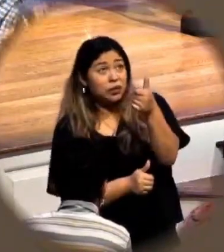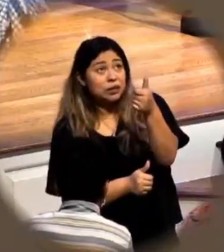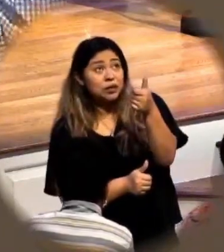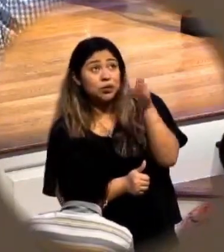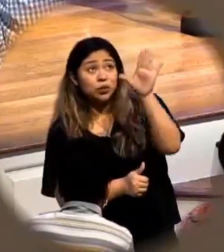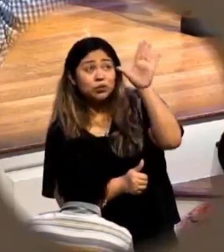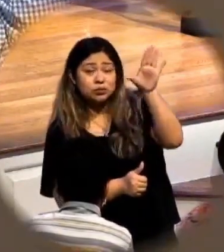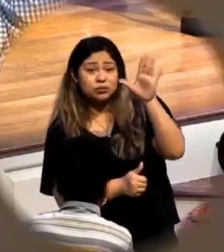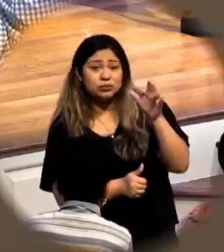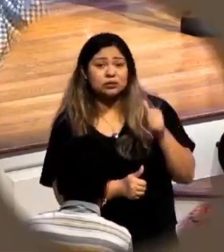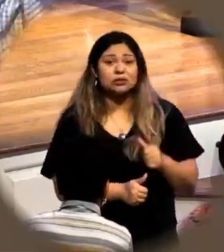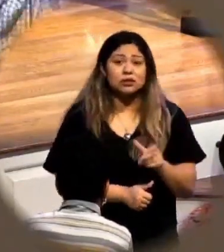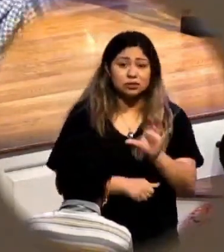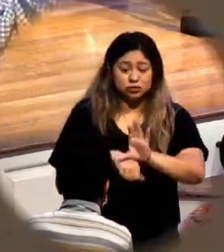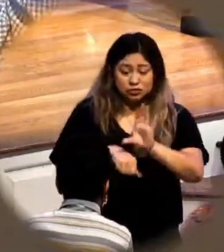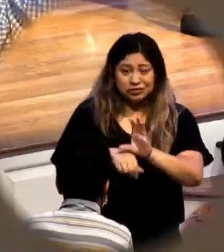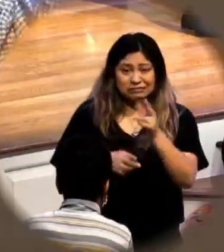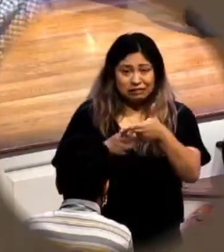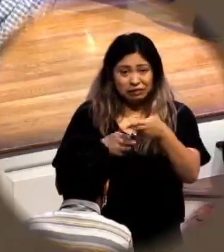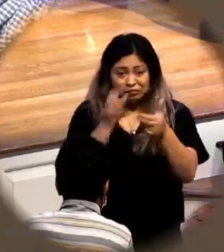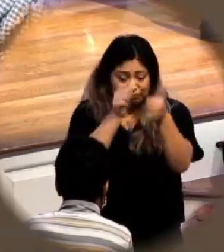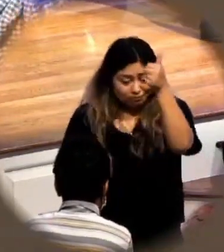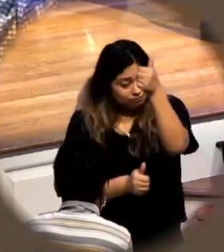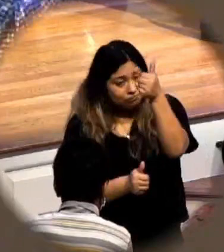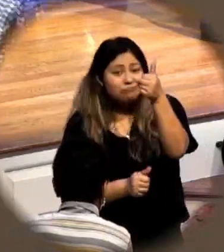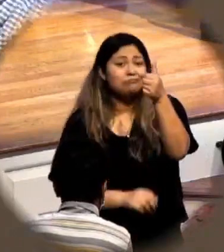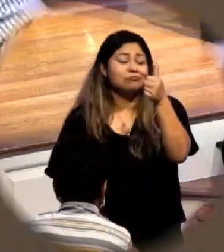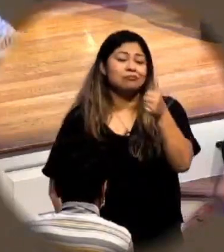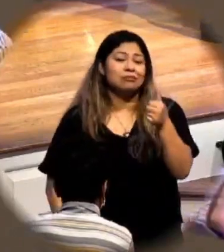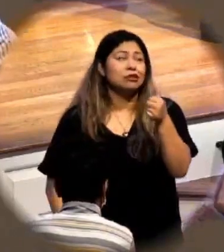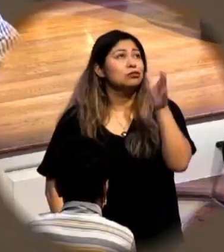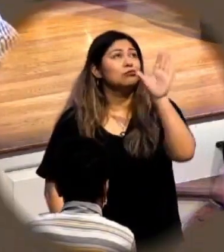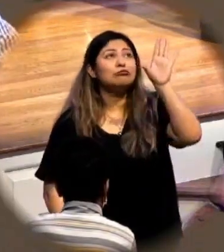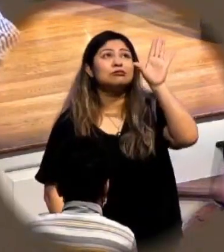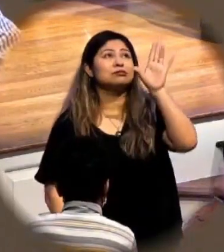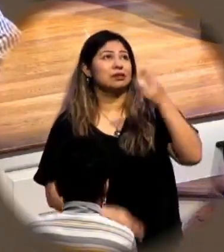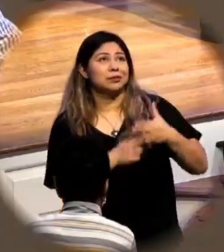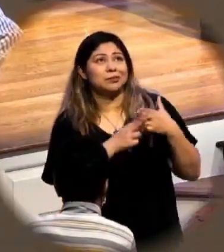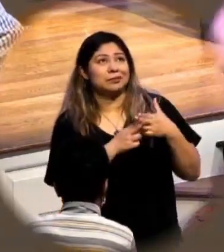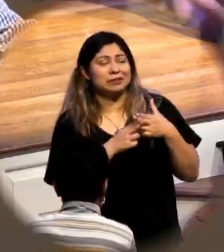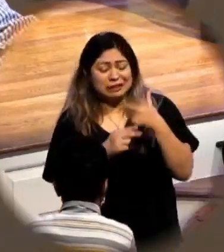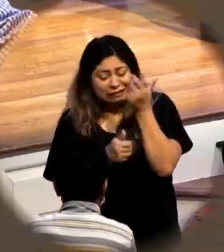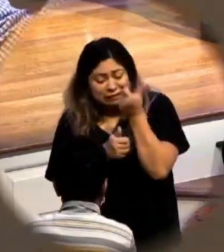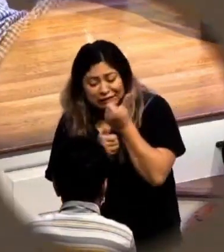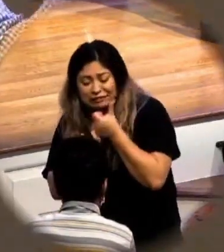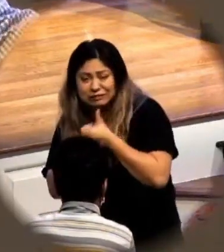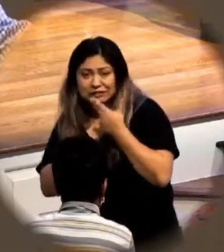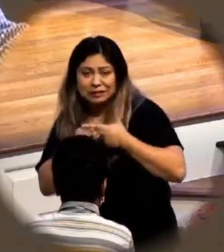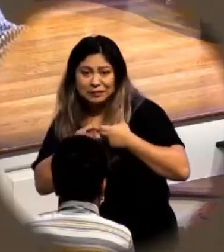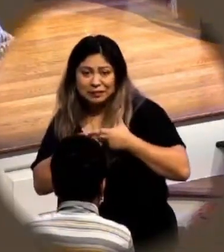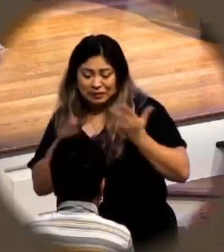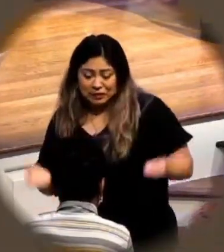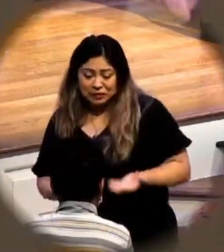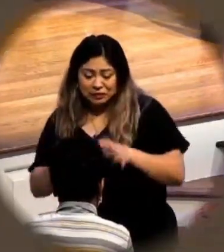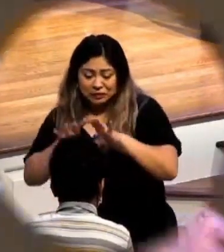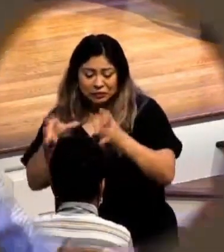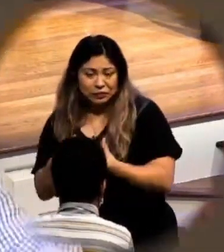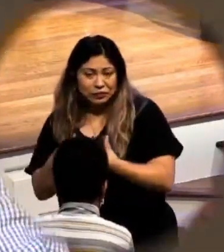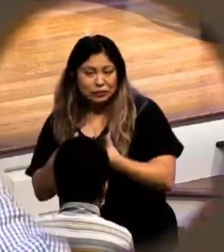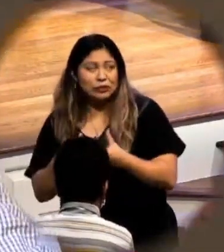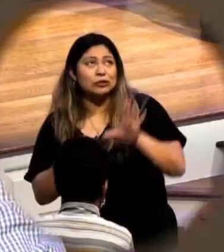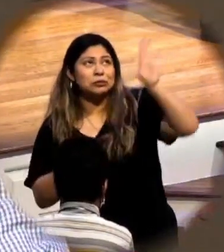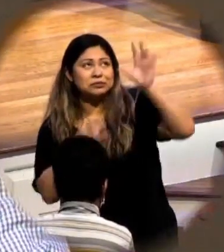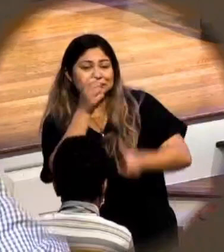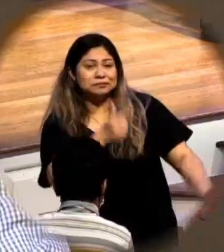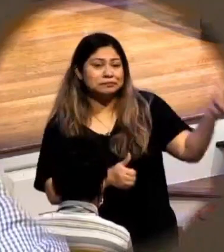name. Your name is above every name on this planet. Father, we are thankful that we get to join